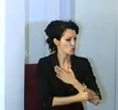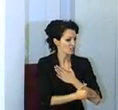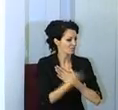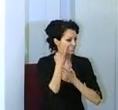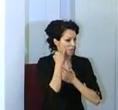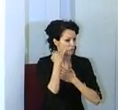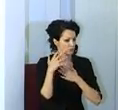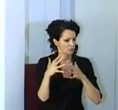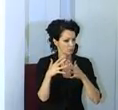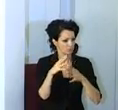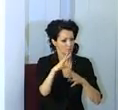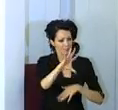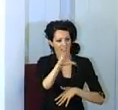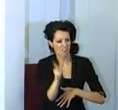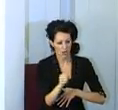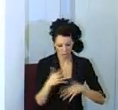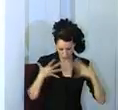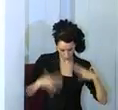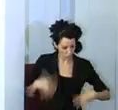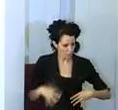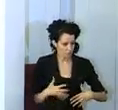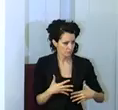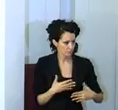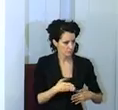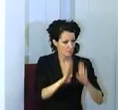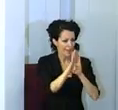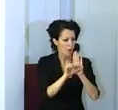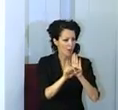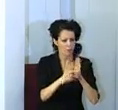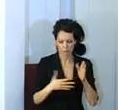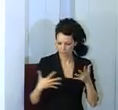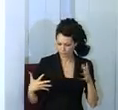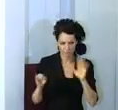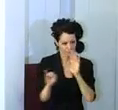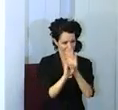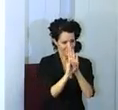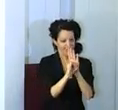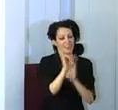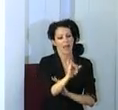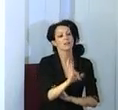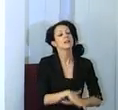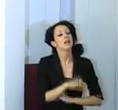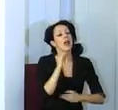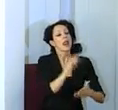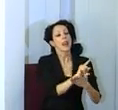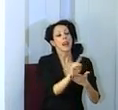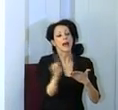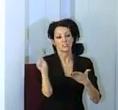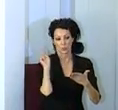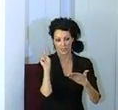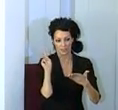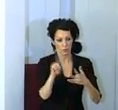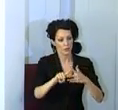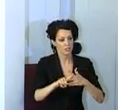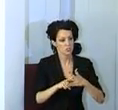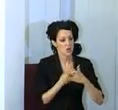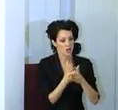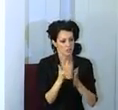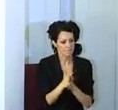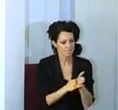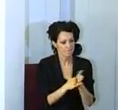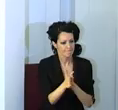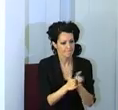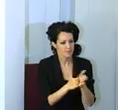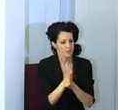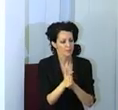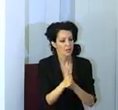So we are going to invite you to march with us tomorrow. Last week, we began a drive within our congregation called